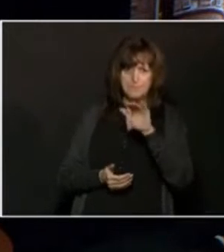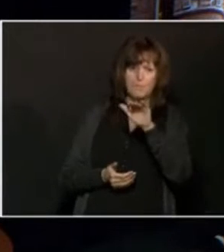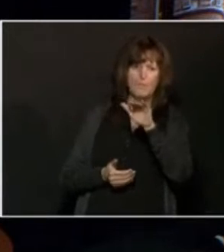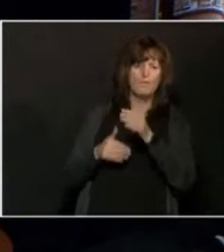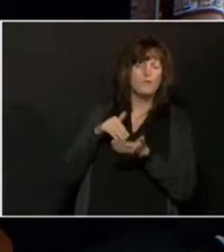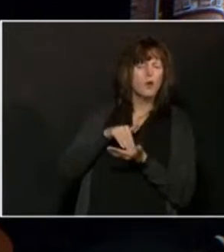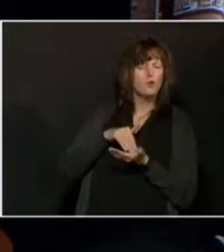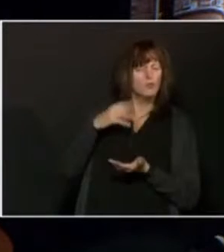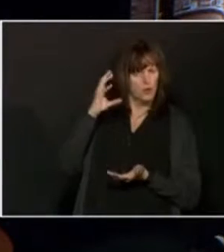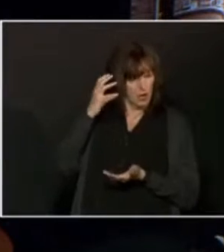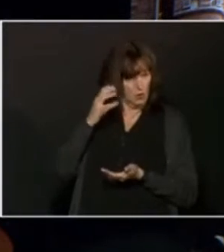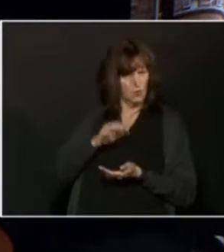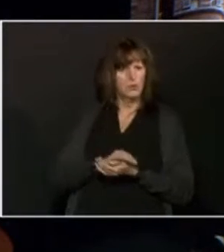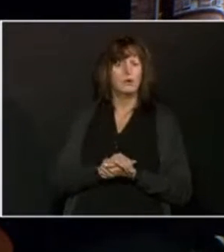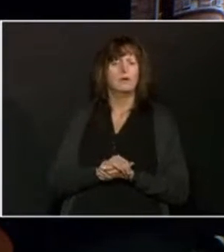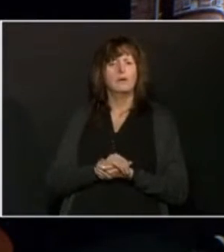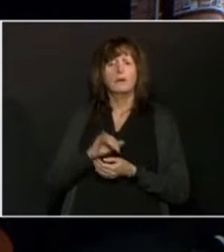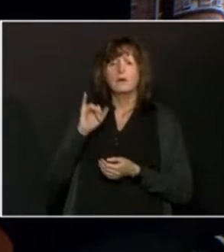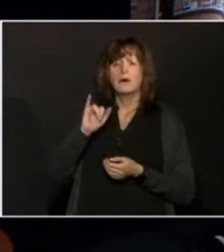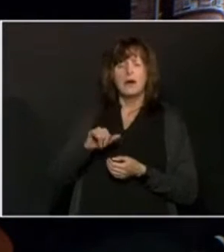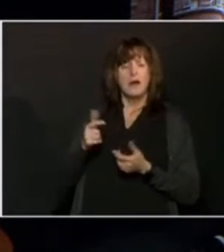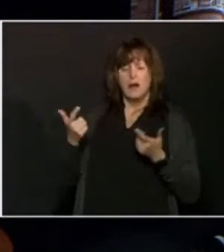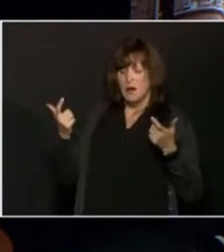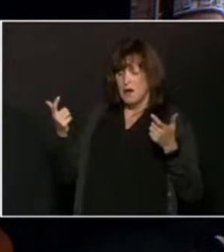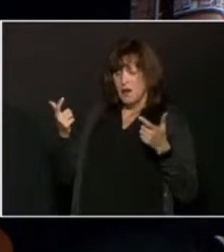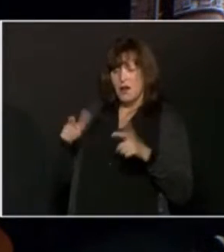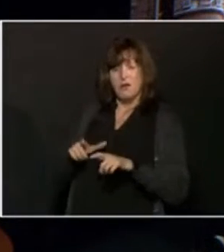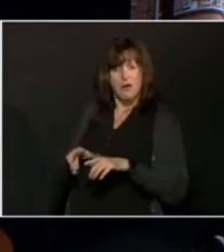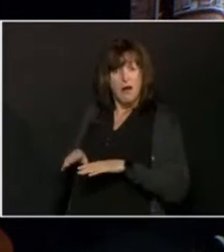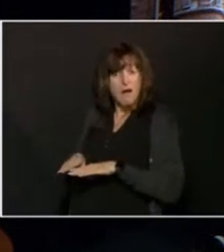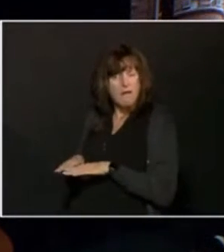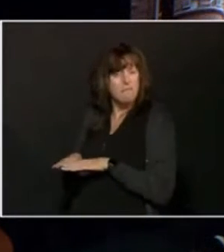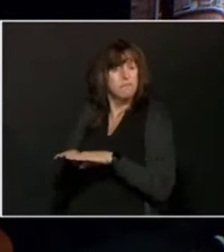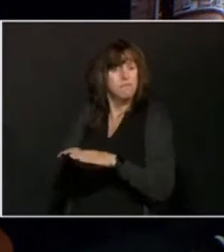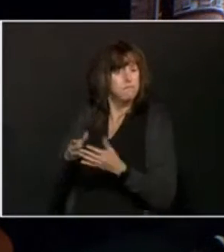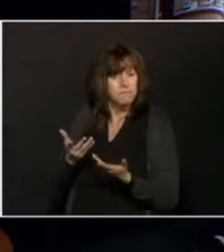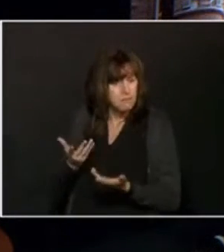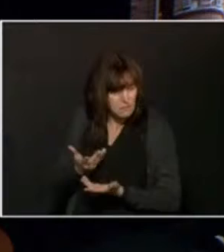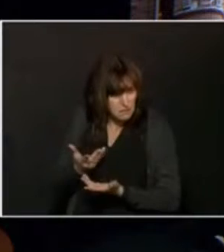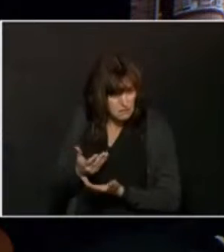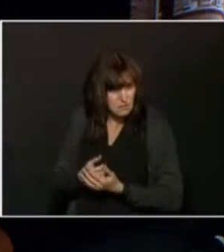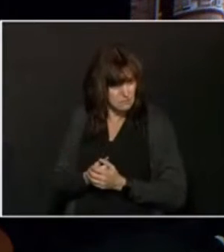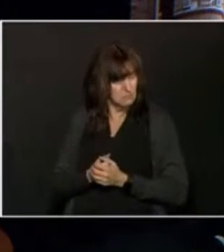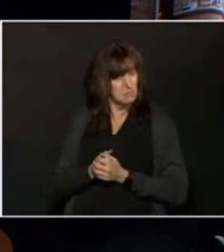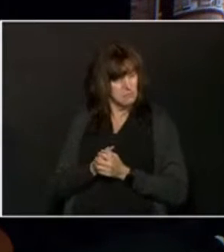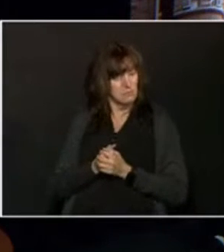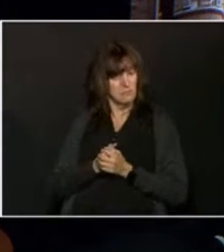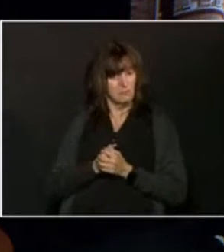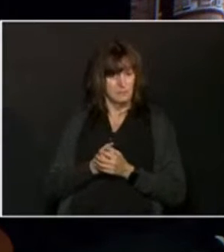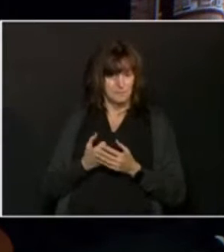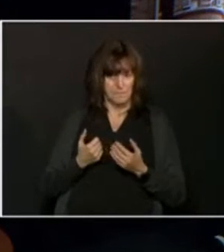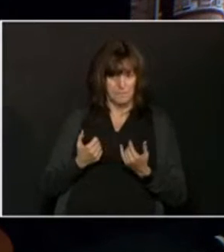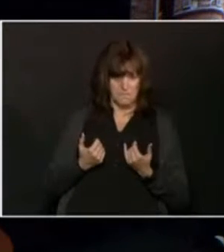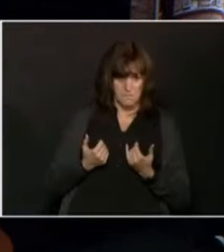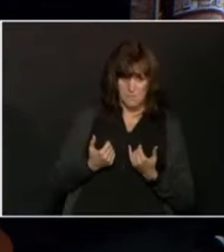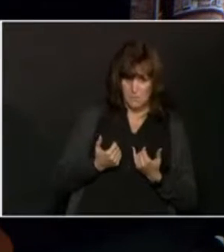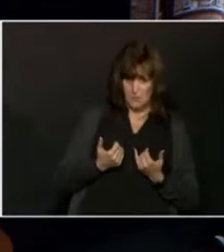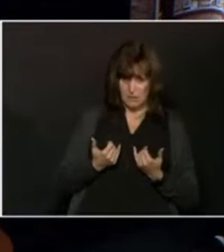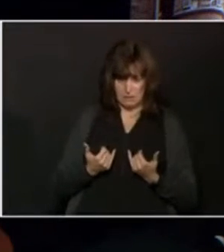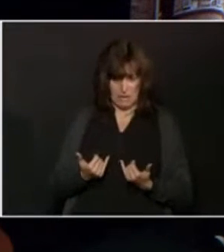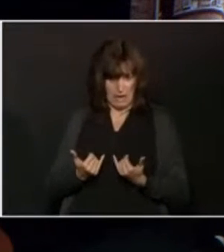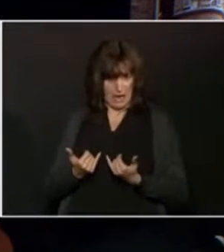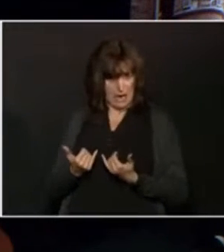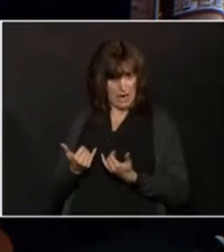lockdowns. What is the difference between the lockdowns that we're seeing now in the lockdown zone and a so-called